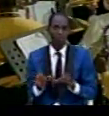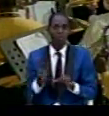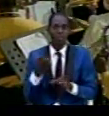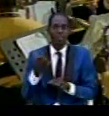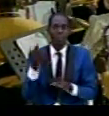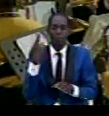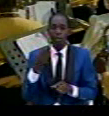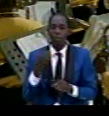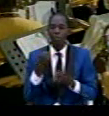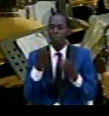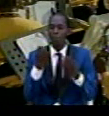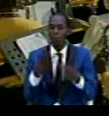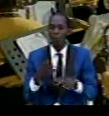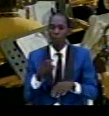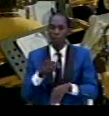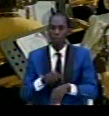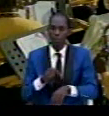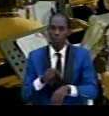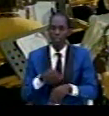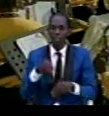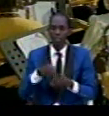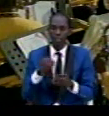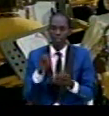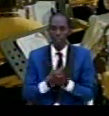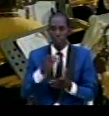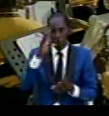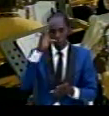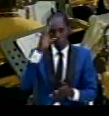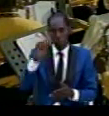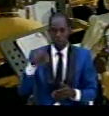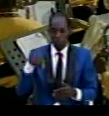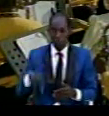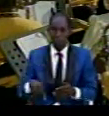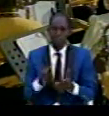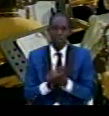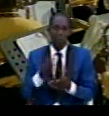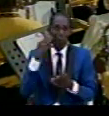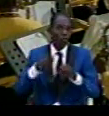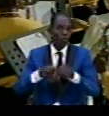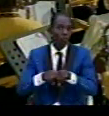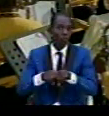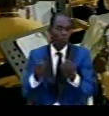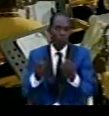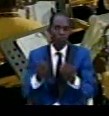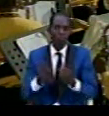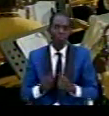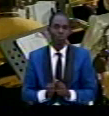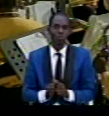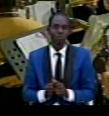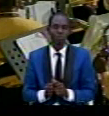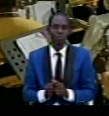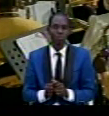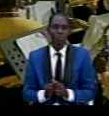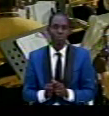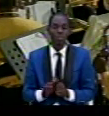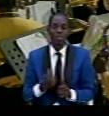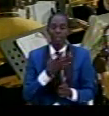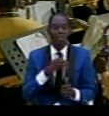bones in that boy's leg that were broken. And it would